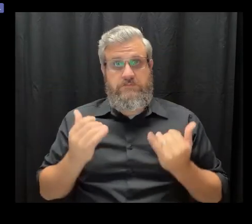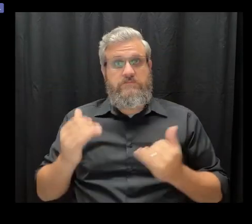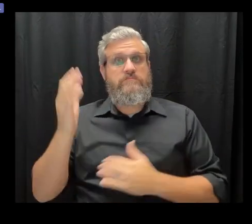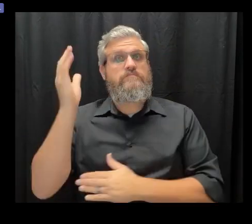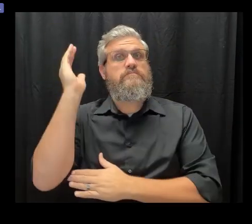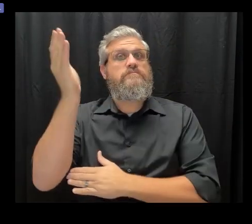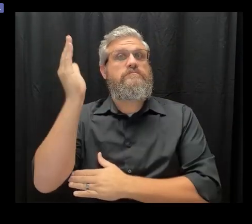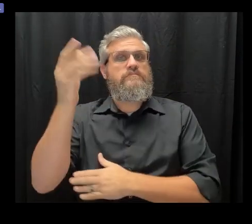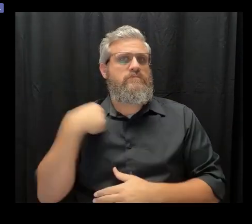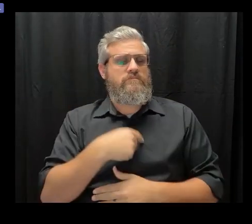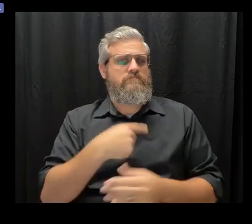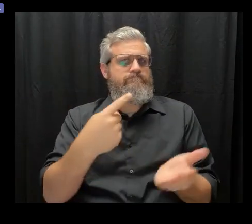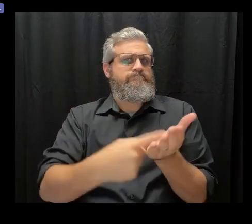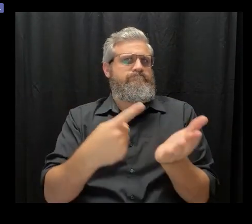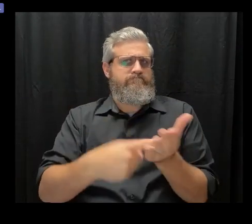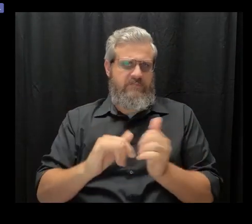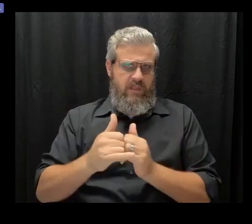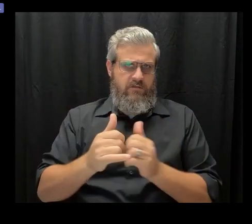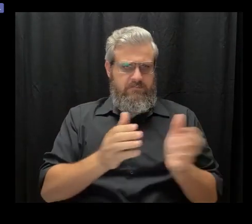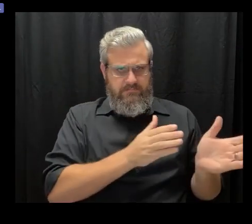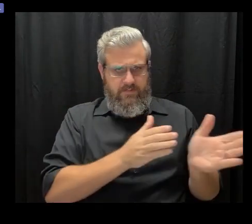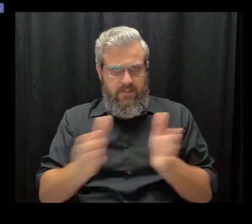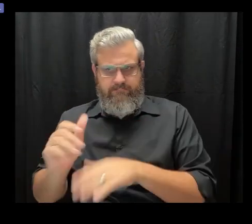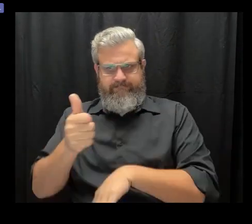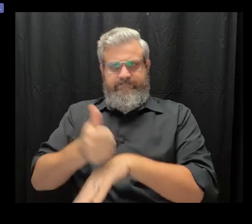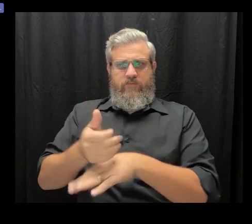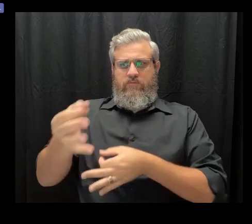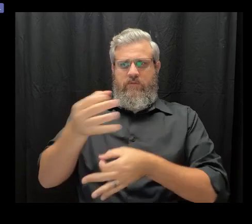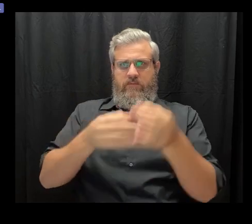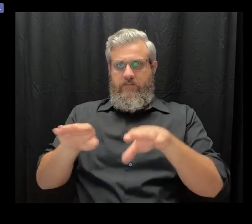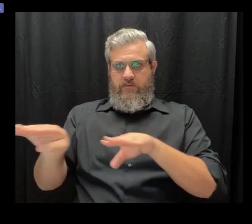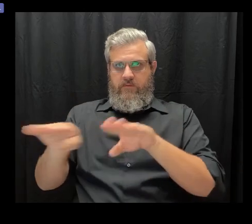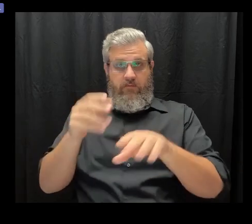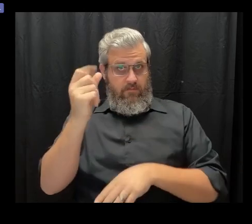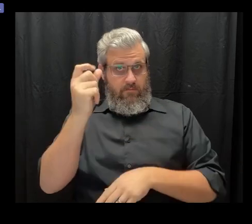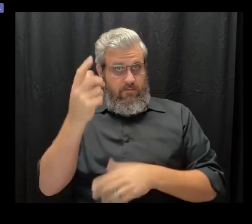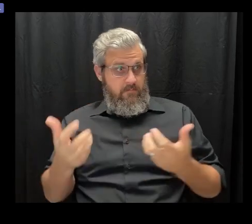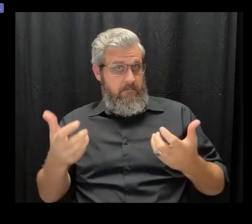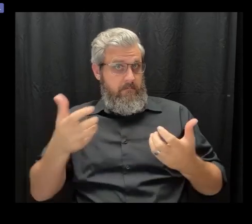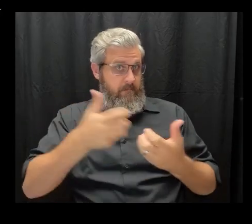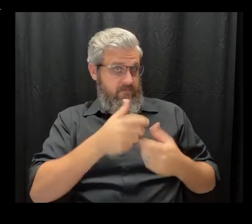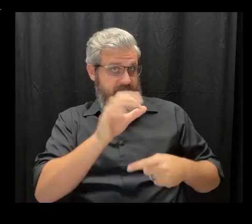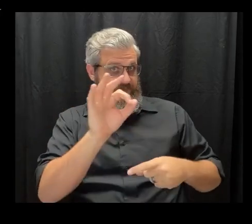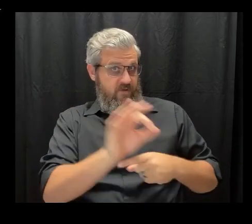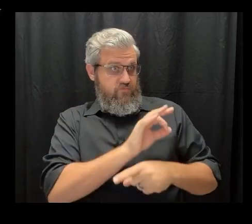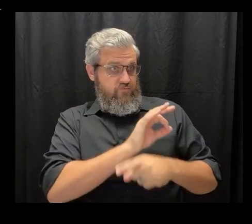discuss ways to plan for replacement behaviors that match the function of student behaviors.